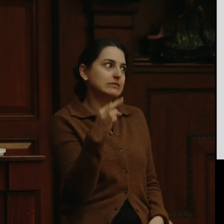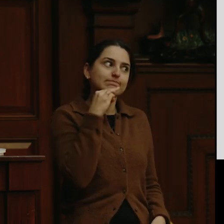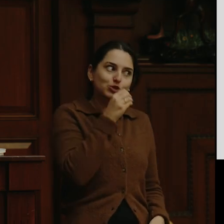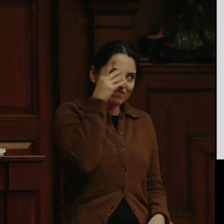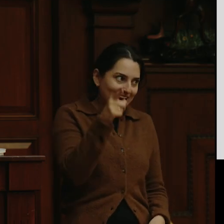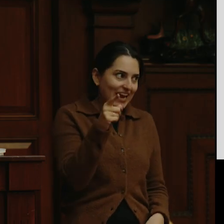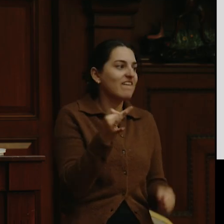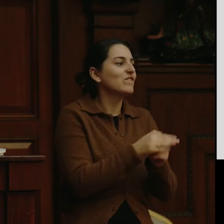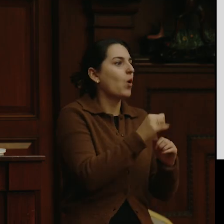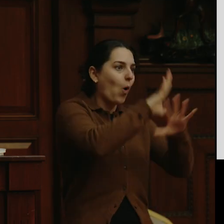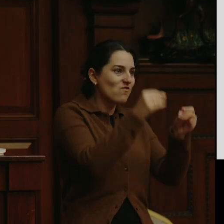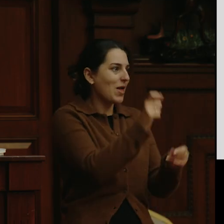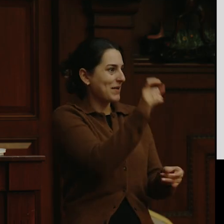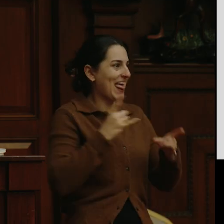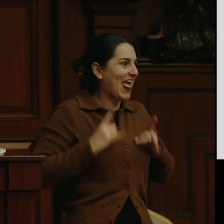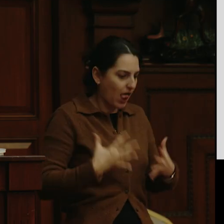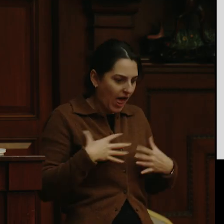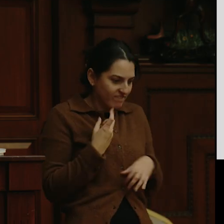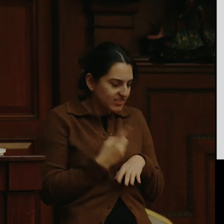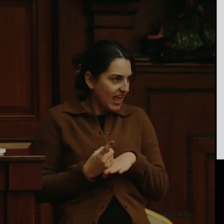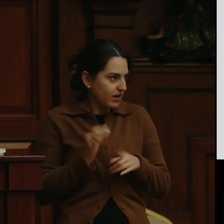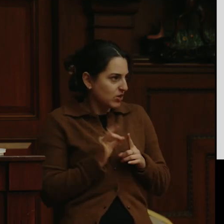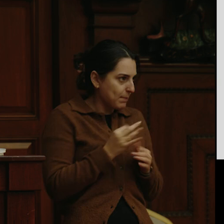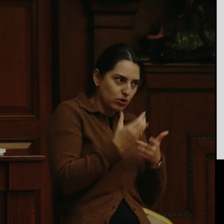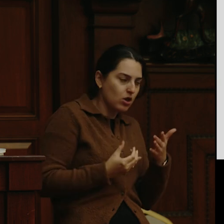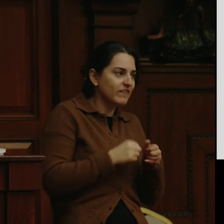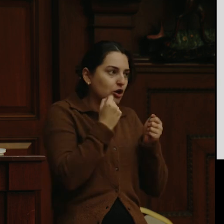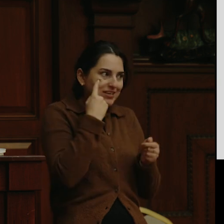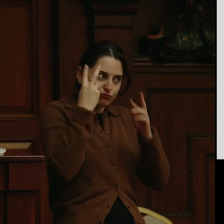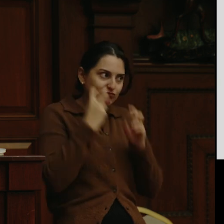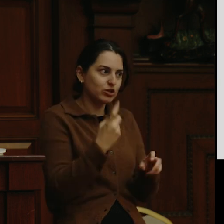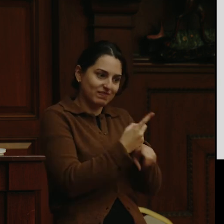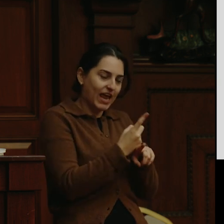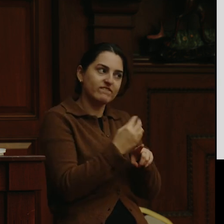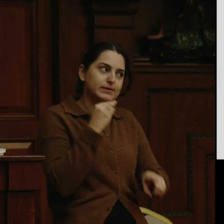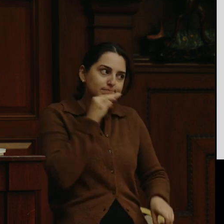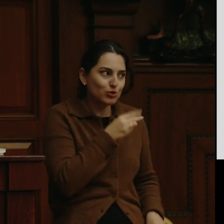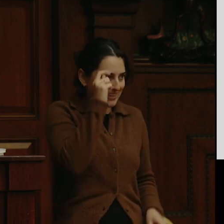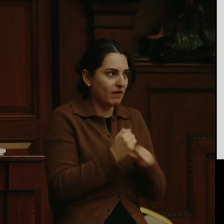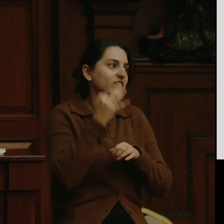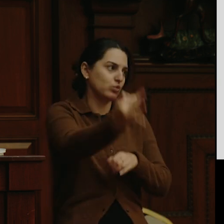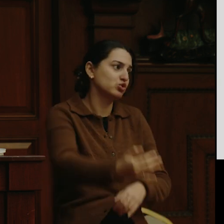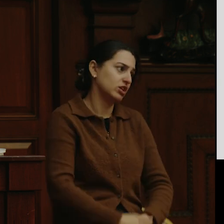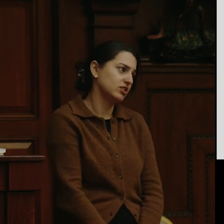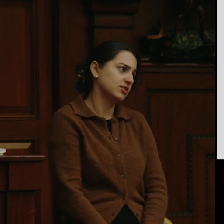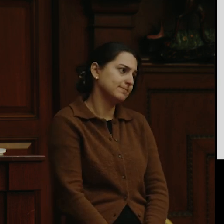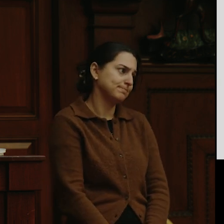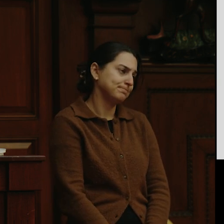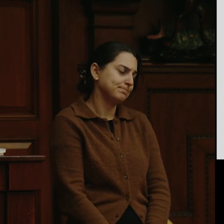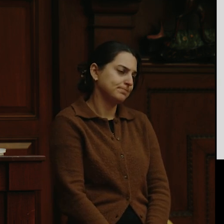for patients' health. So I think that's come out quite strongly in the study, and I think that's really very, very essential.